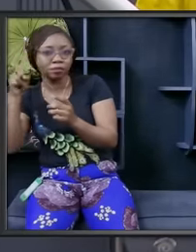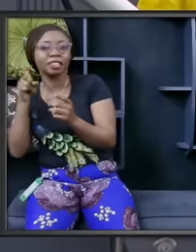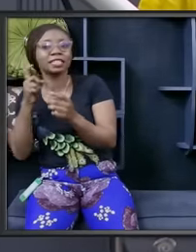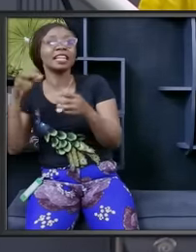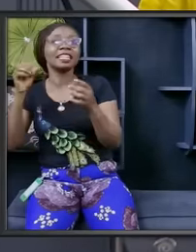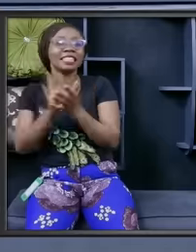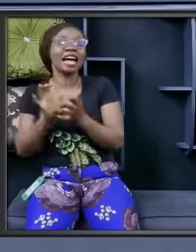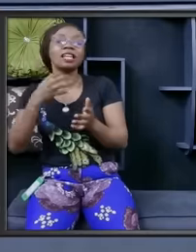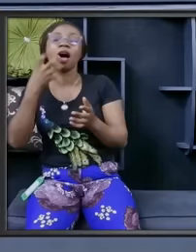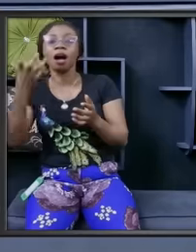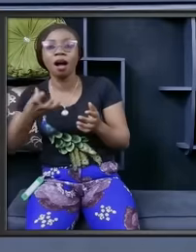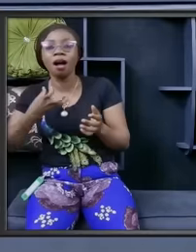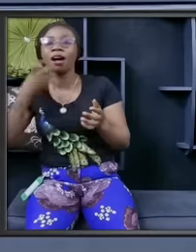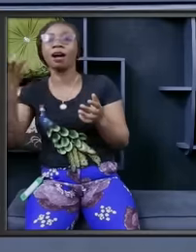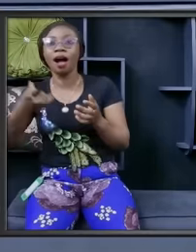make.